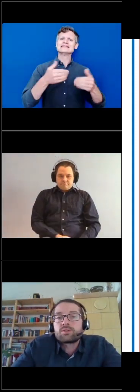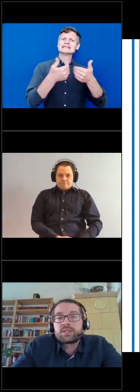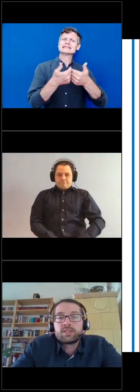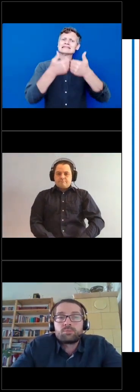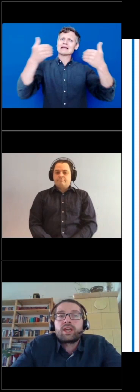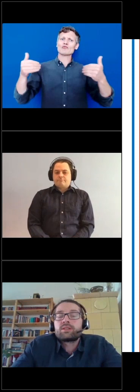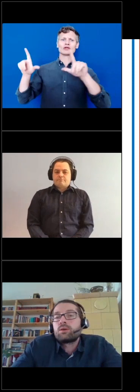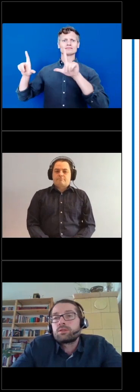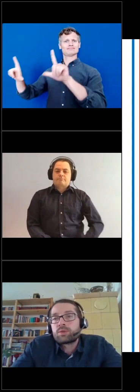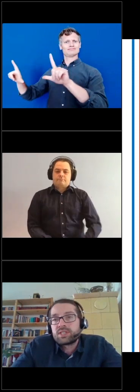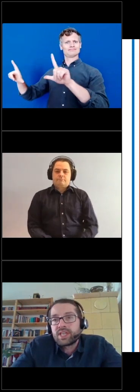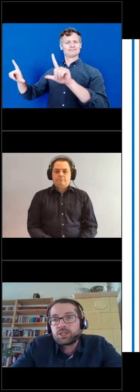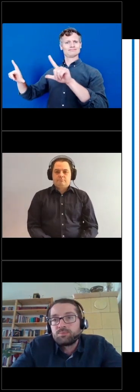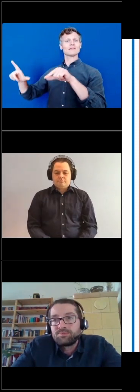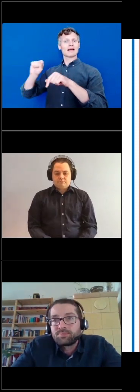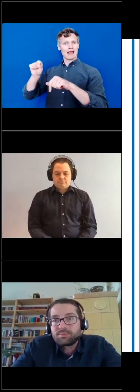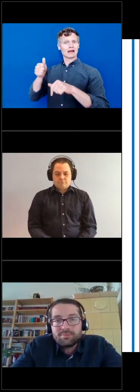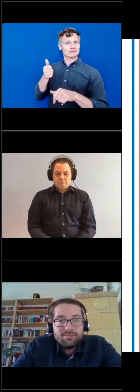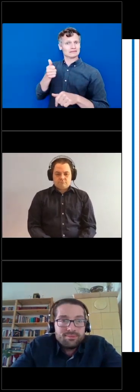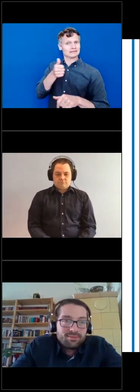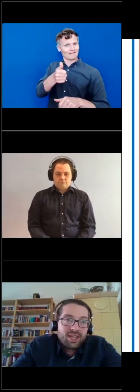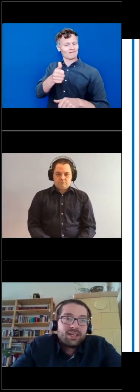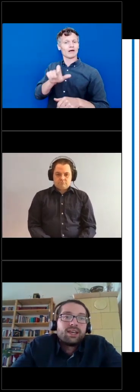in the address displayed on the presentation.